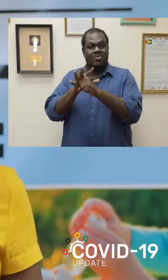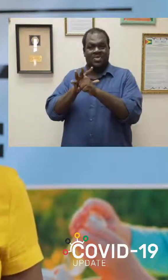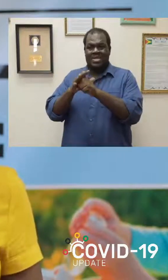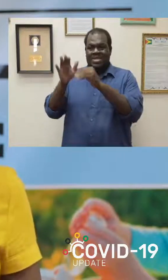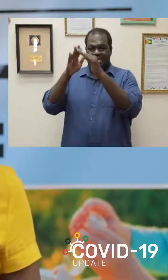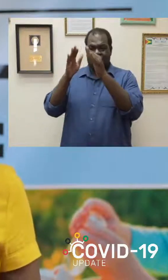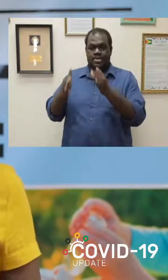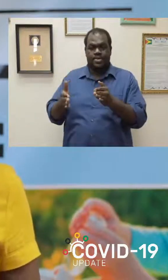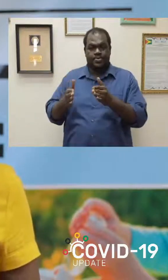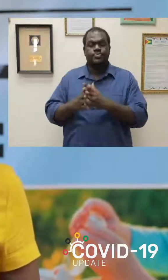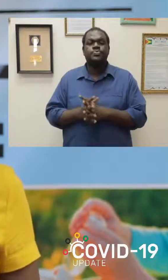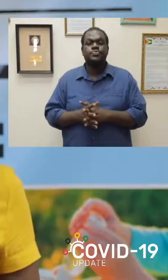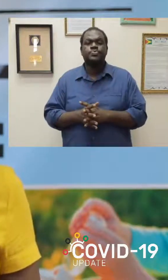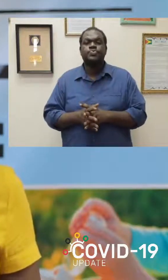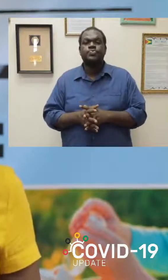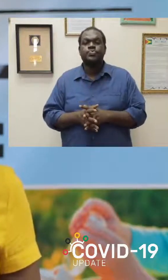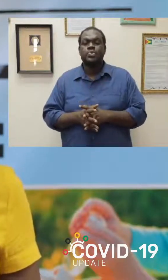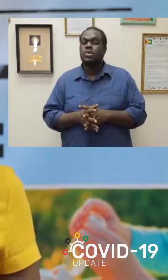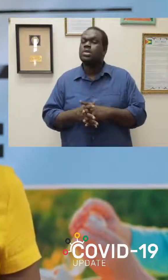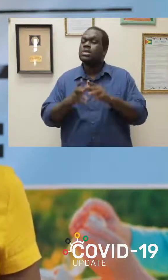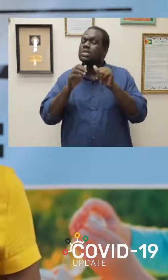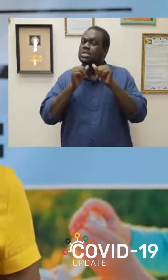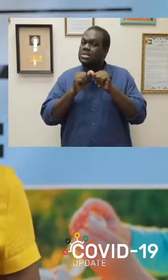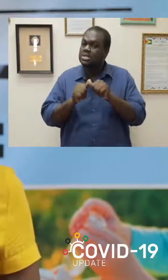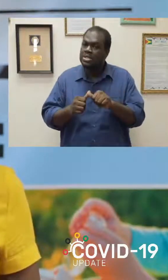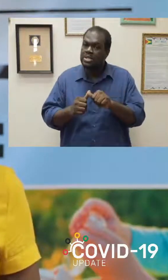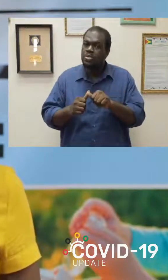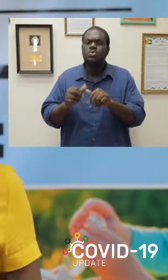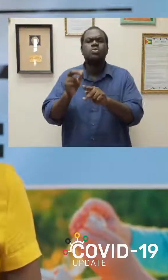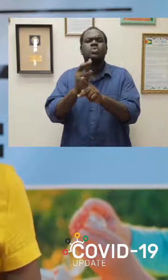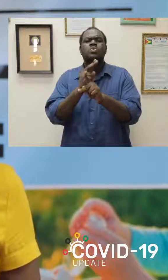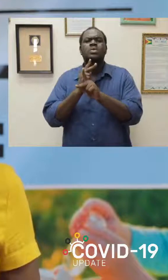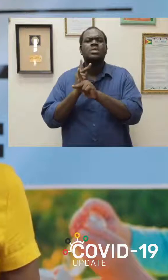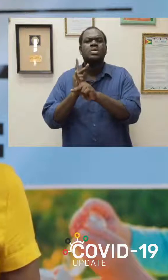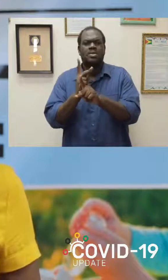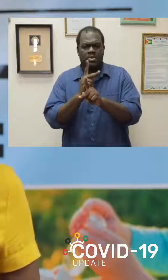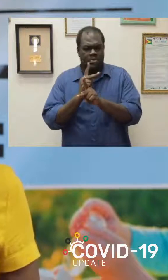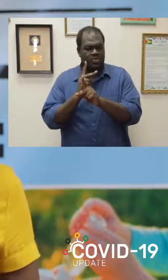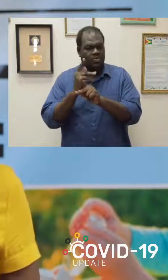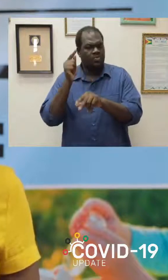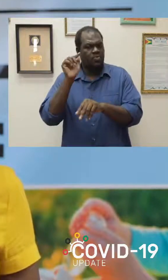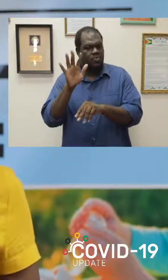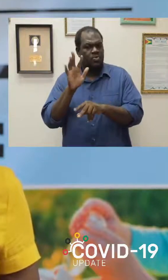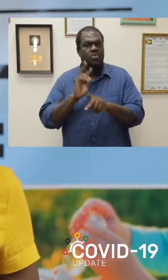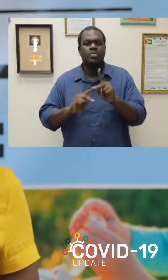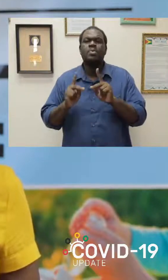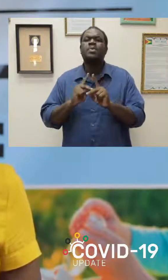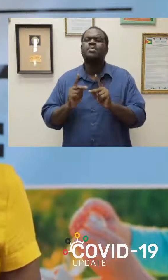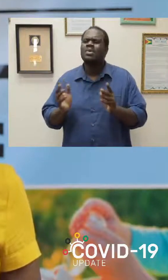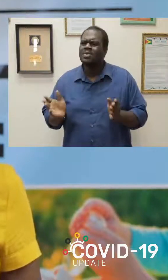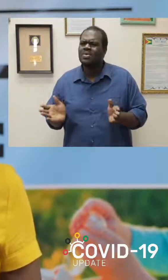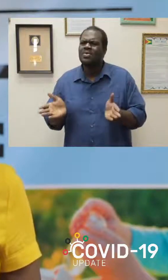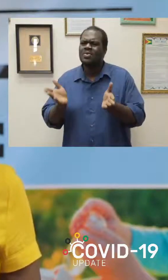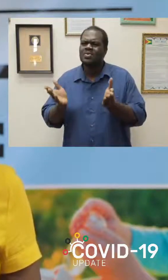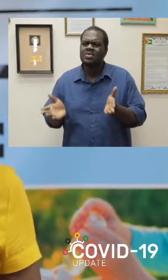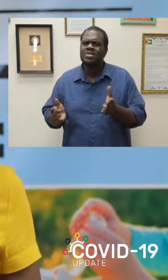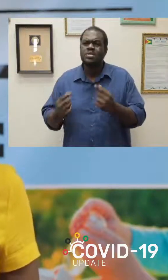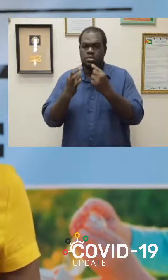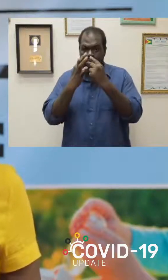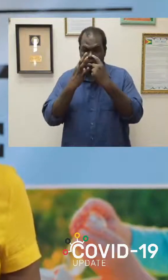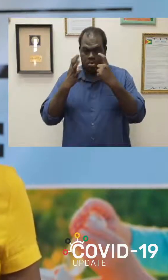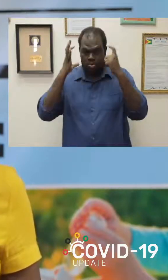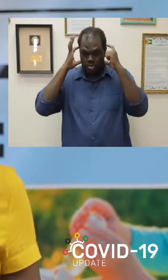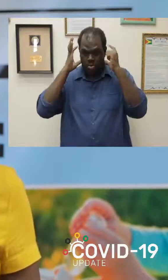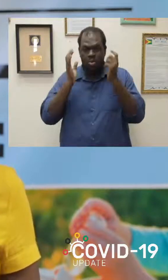sisters' keeper by encouraging them to wear their mask, wash or sanitize their hands, and maintain